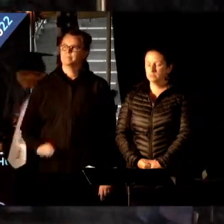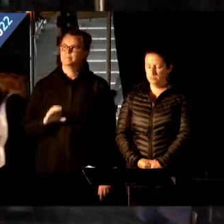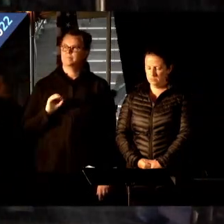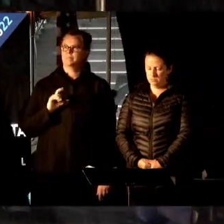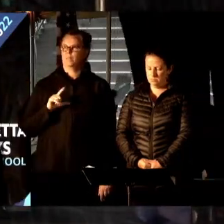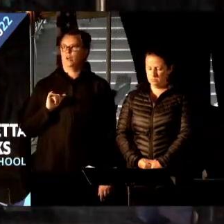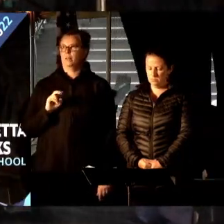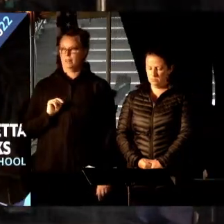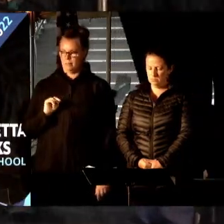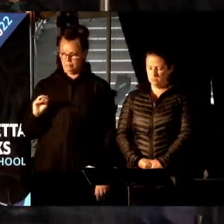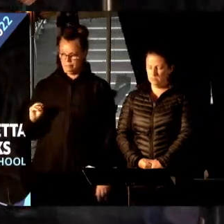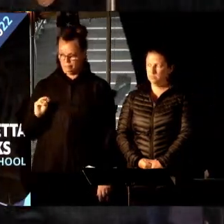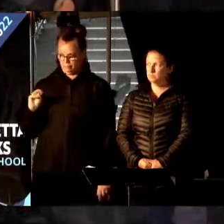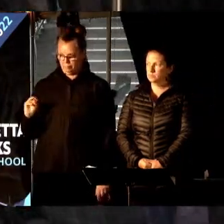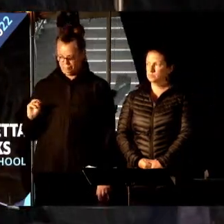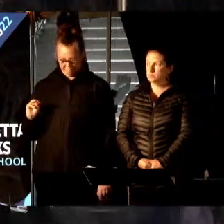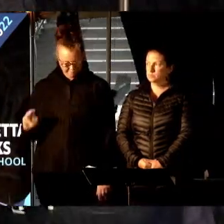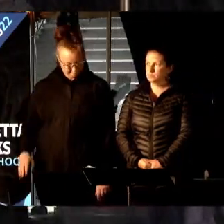Colin Martin.